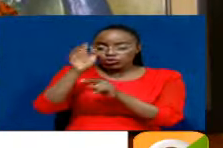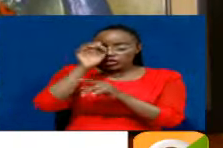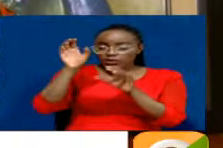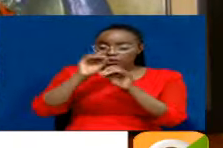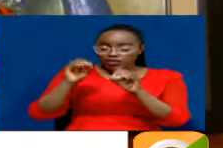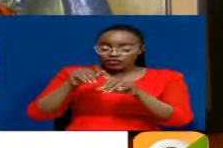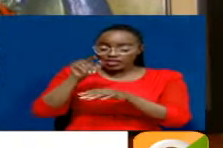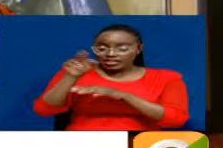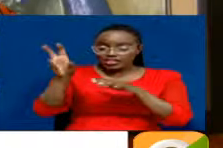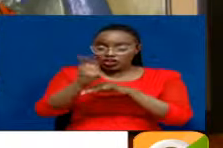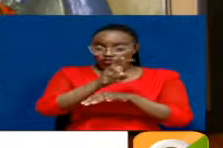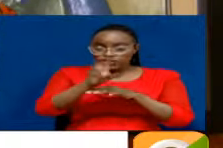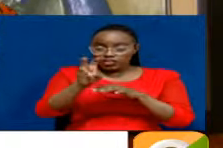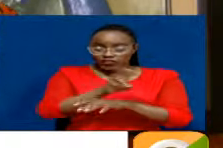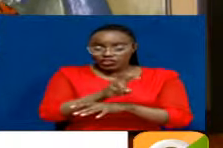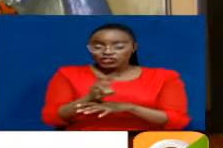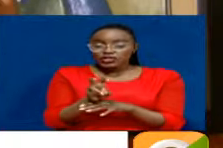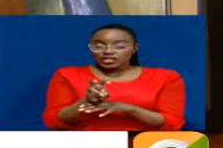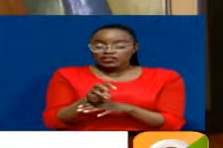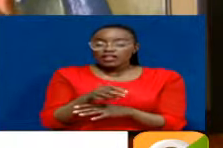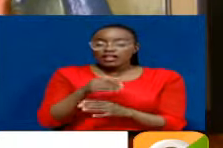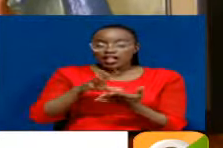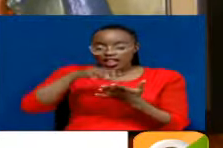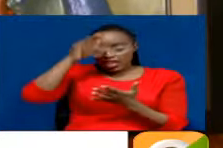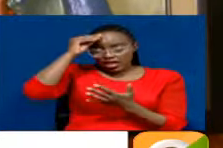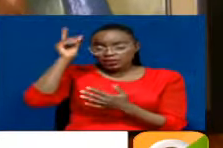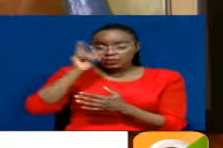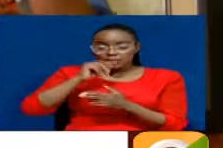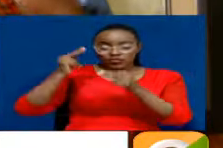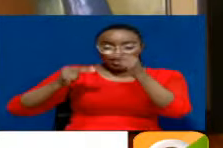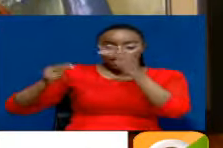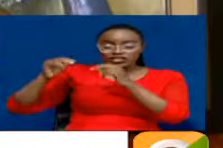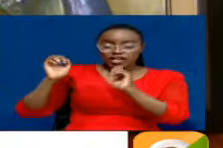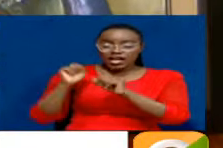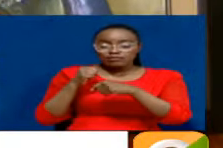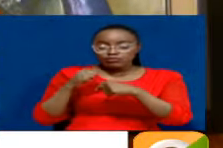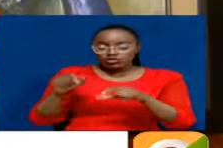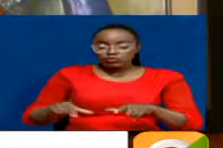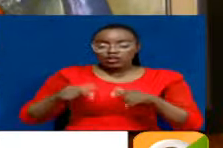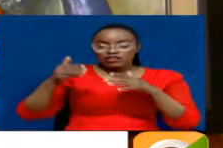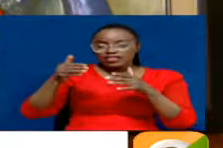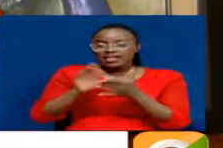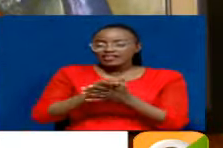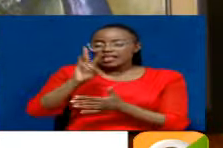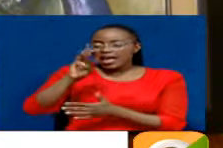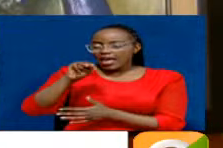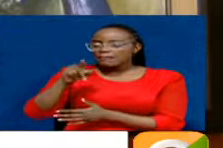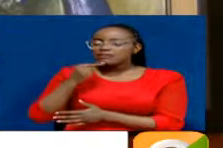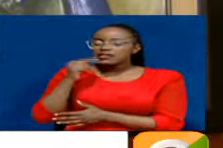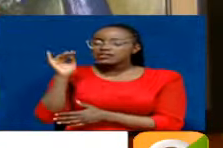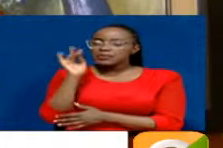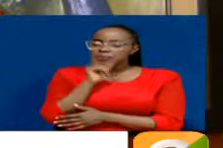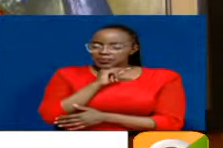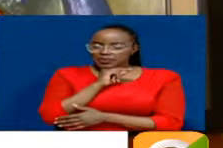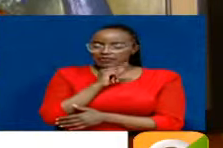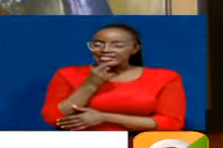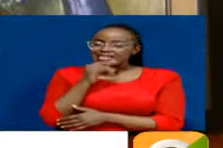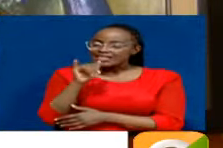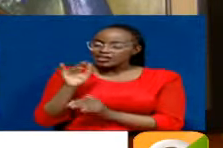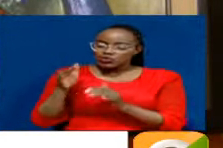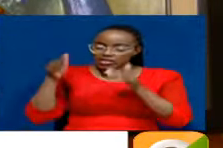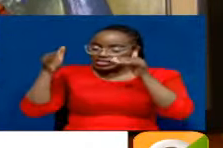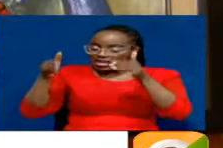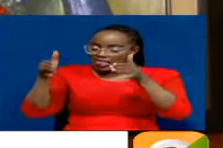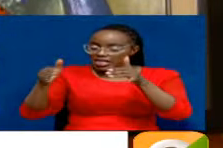Notwithstanding those observations, we have learnt our history. We cannot live there. Moses has said very aptly,